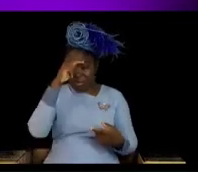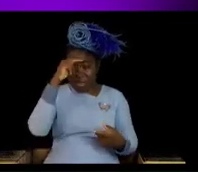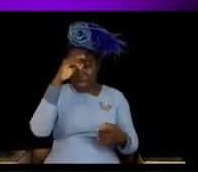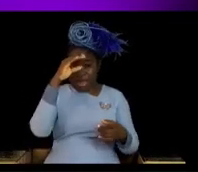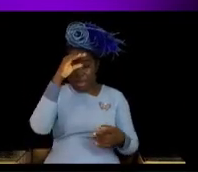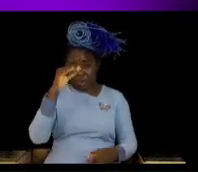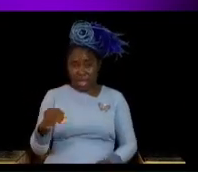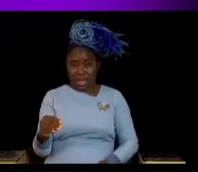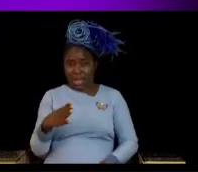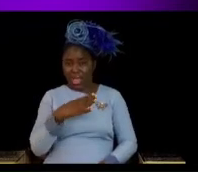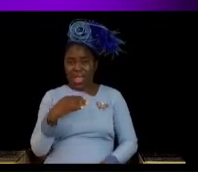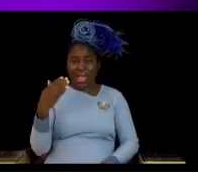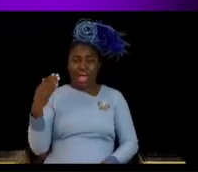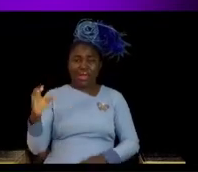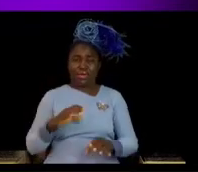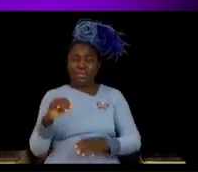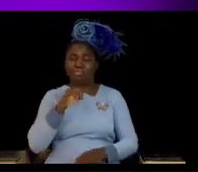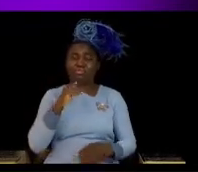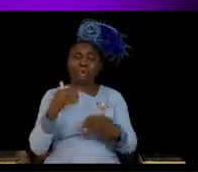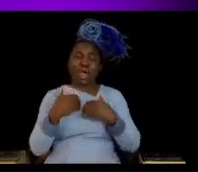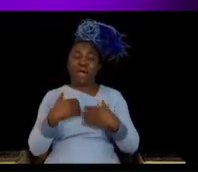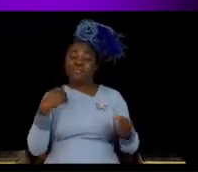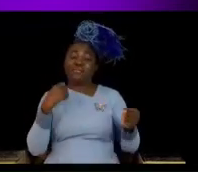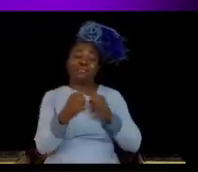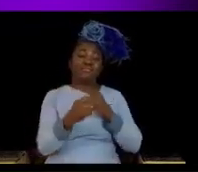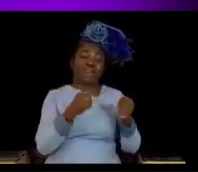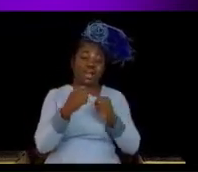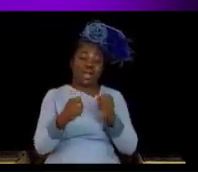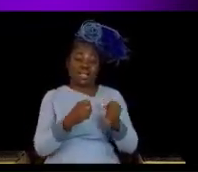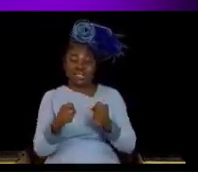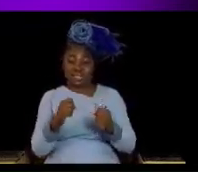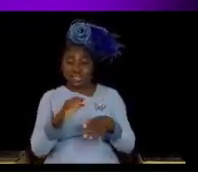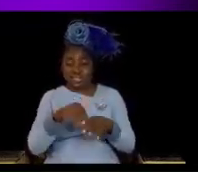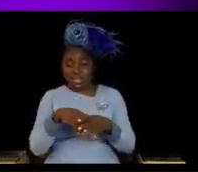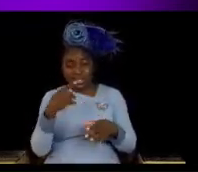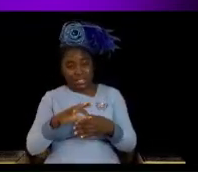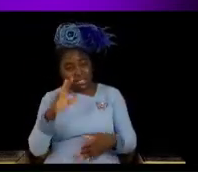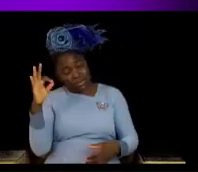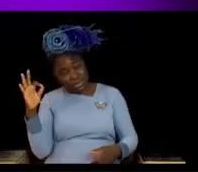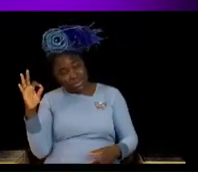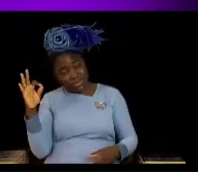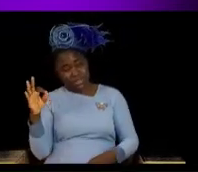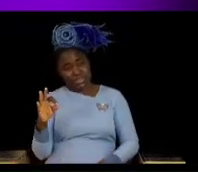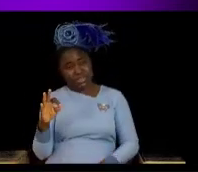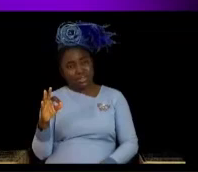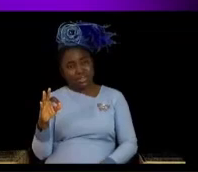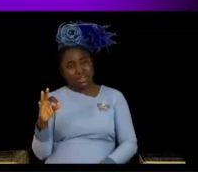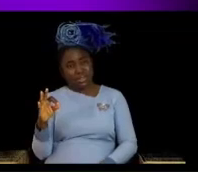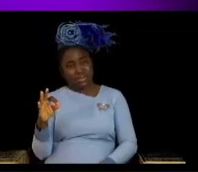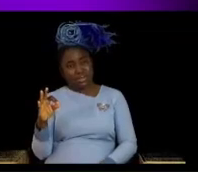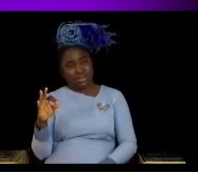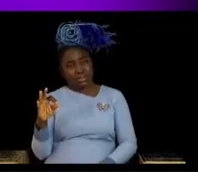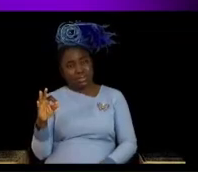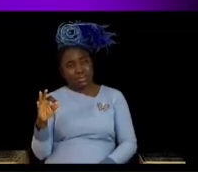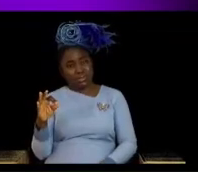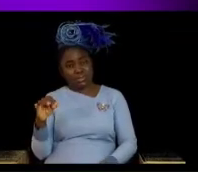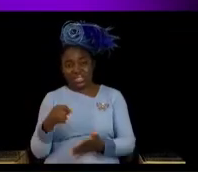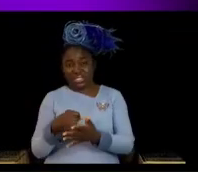wa, and does not inform that black man how to fight his own spiritual war, ti o se ko alawo dudu bi o ti je ogun ti emi re, is a